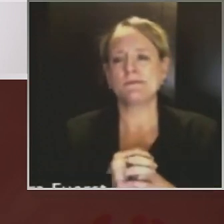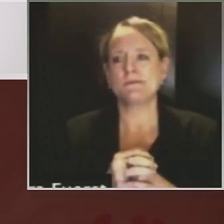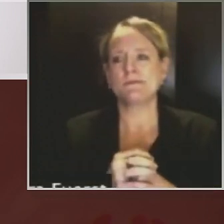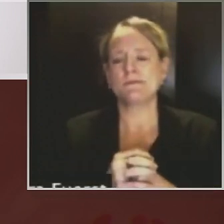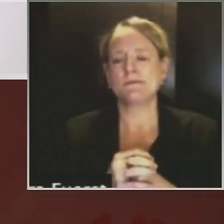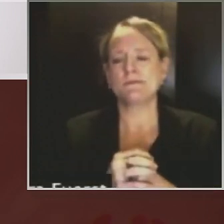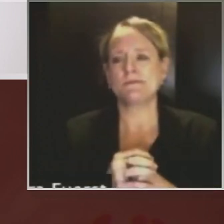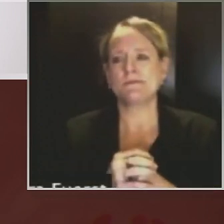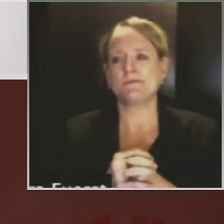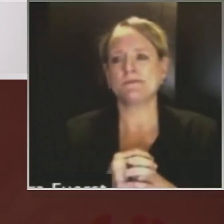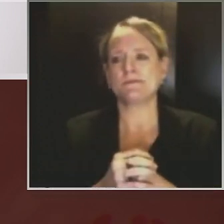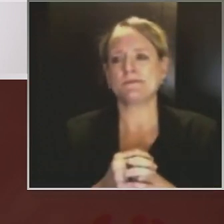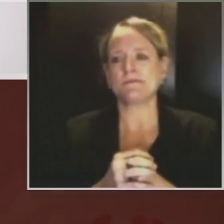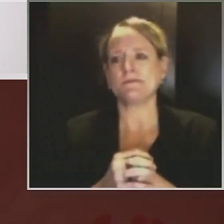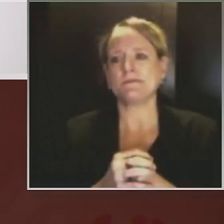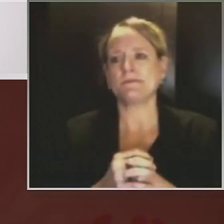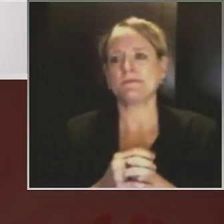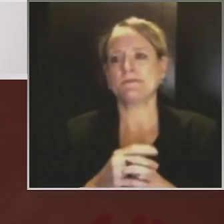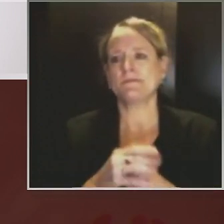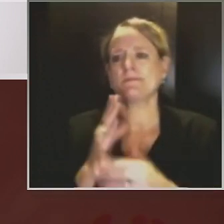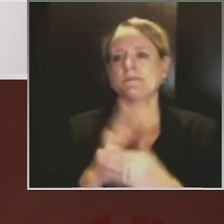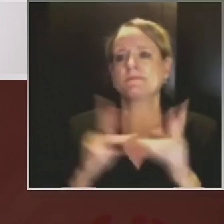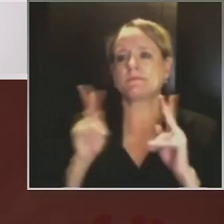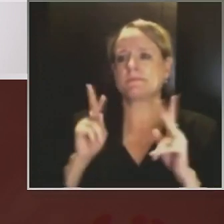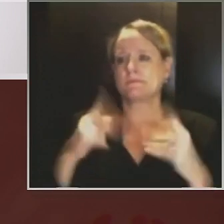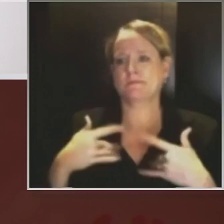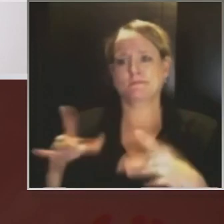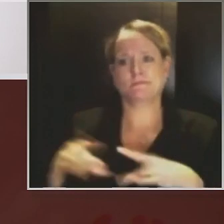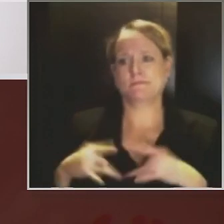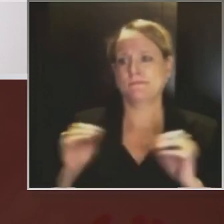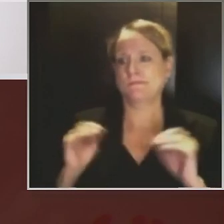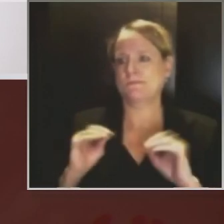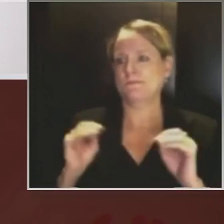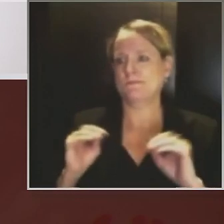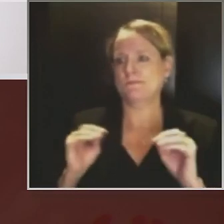that fatigue for frontline workers at state-run facilities?